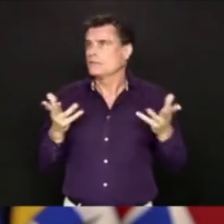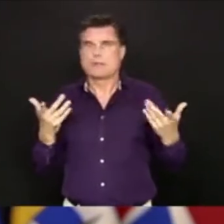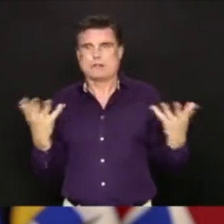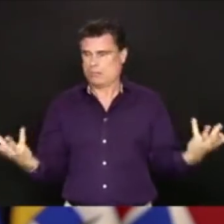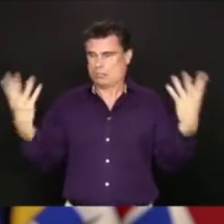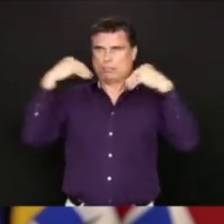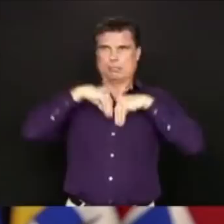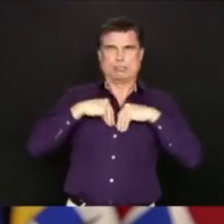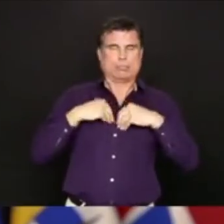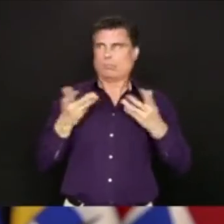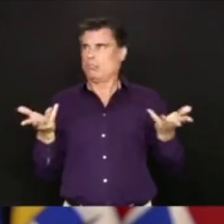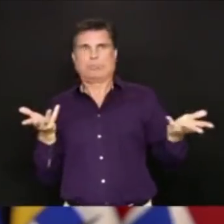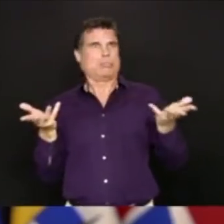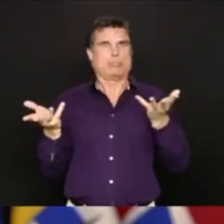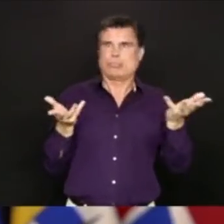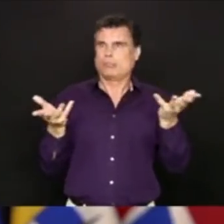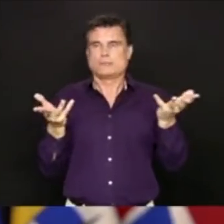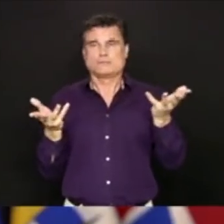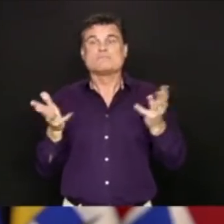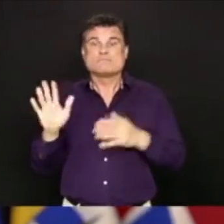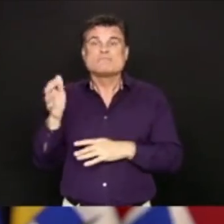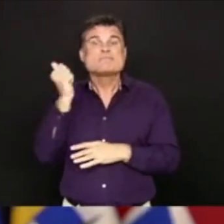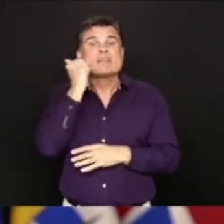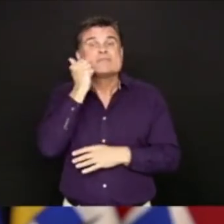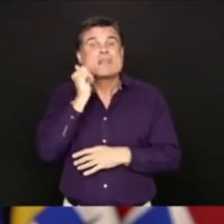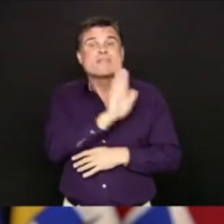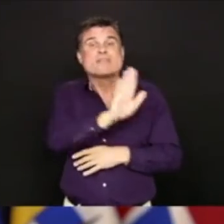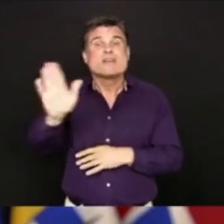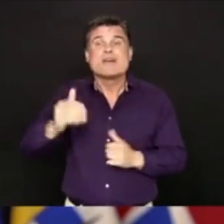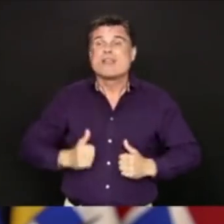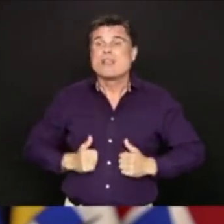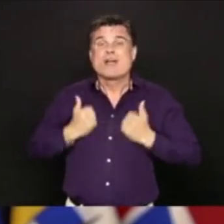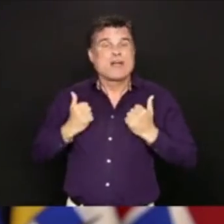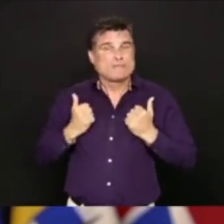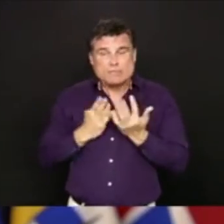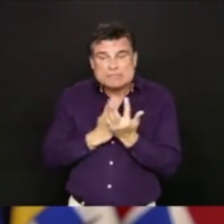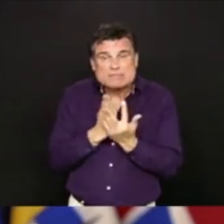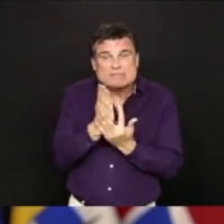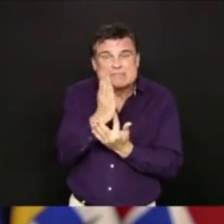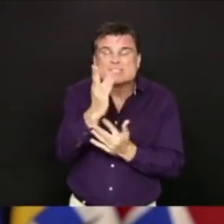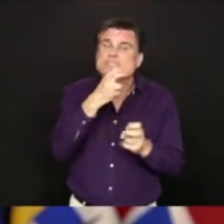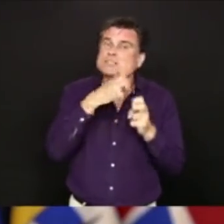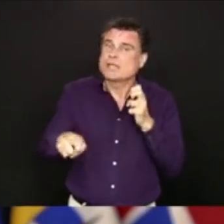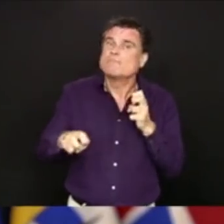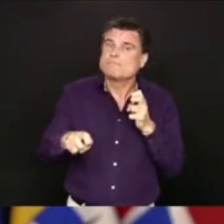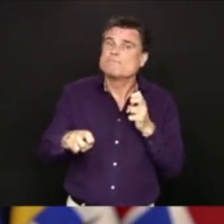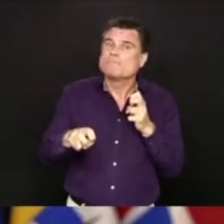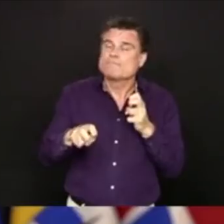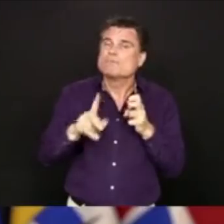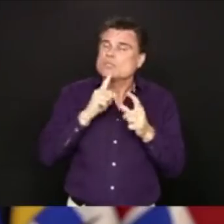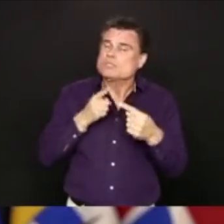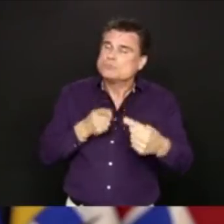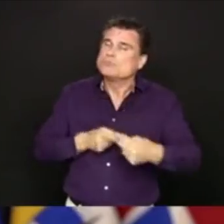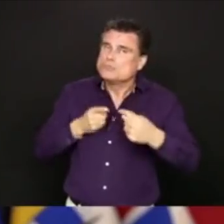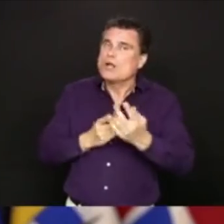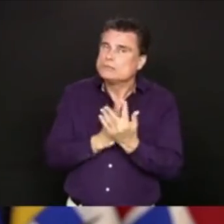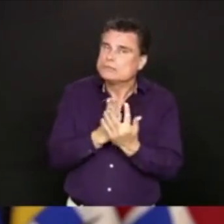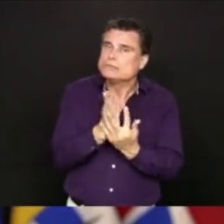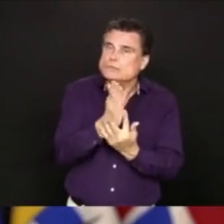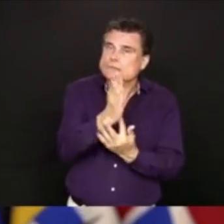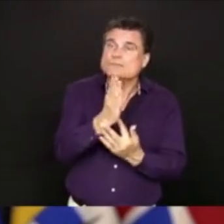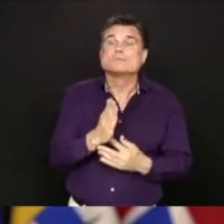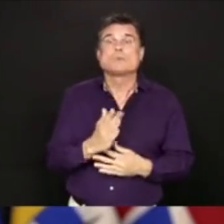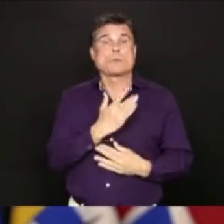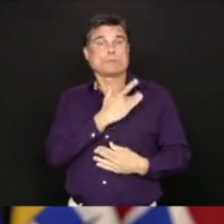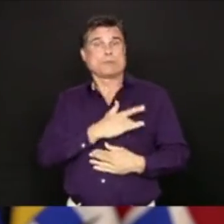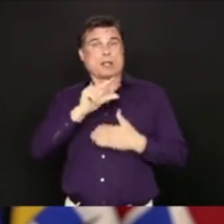Today, the province announced over 1,000 hotel rooms to to provide safe housing for people living in